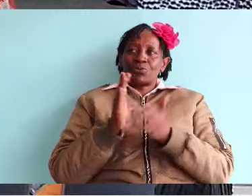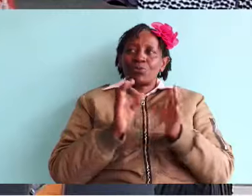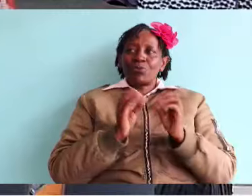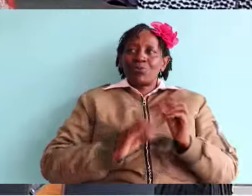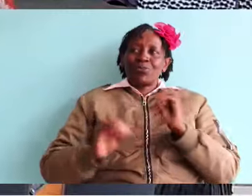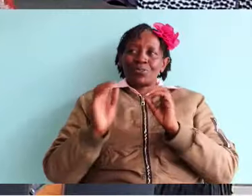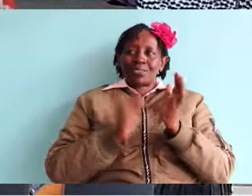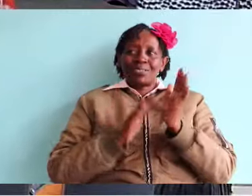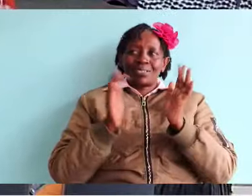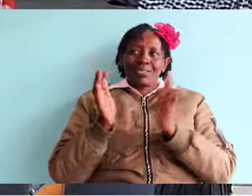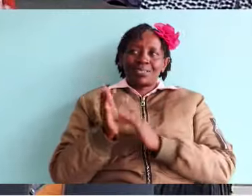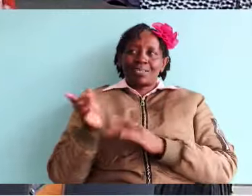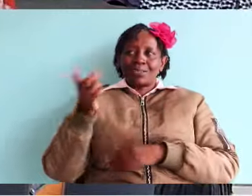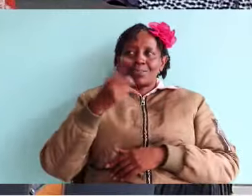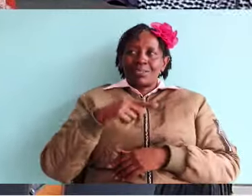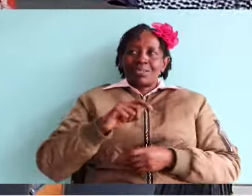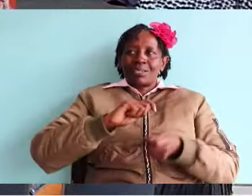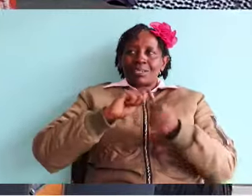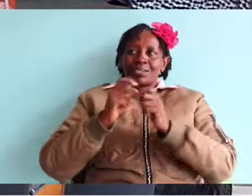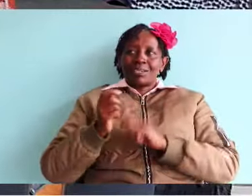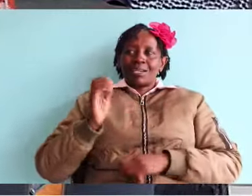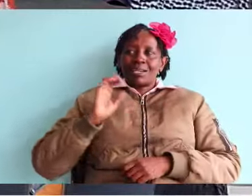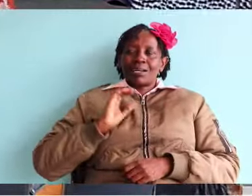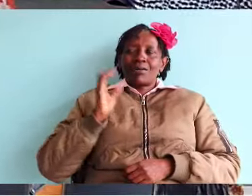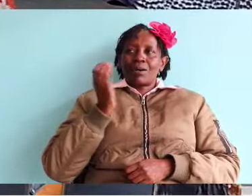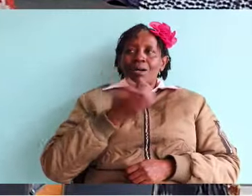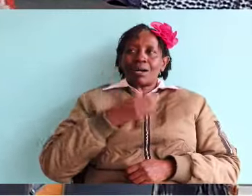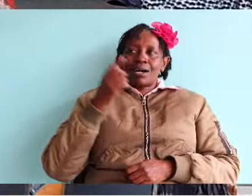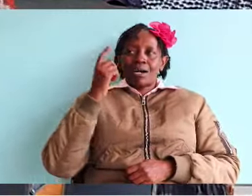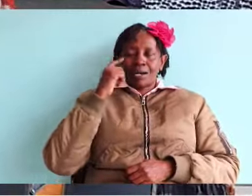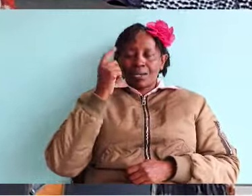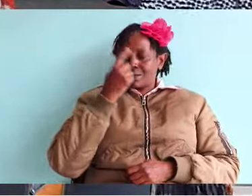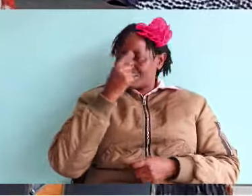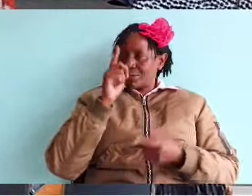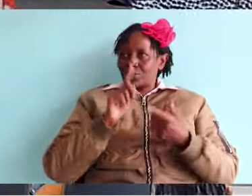Oh Jesus, we turn our eyes to You.